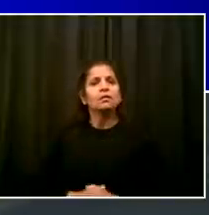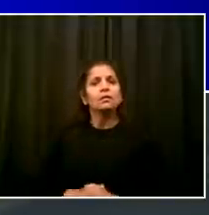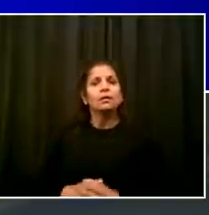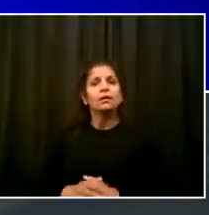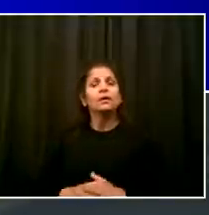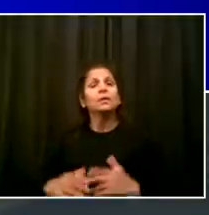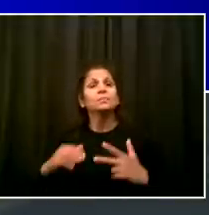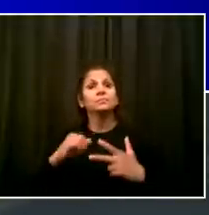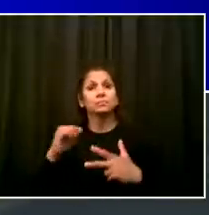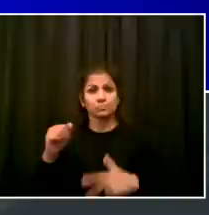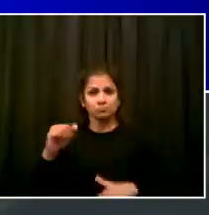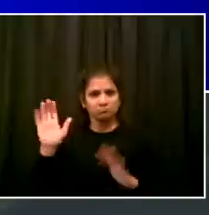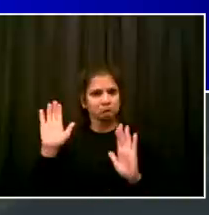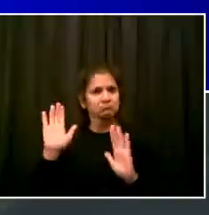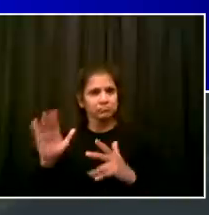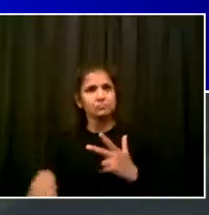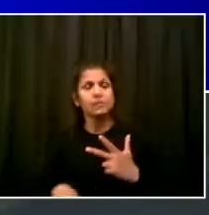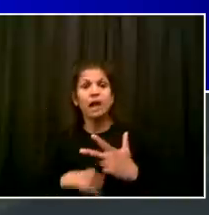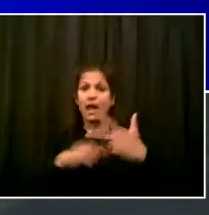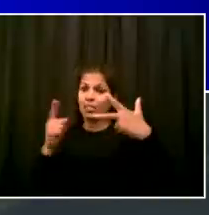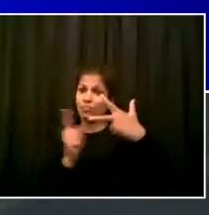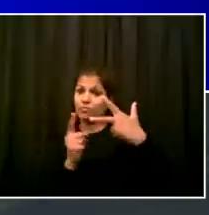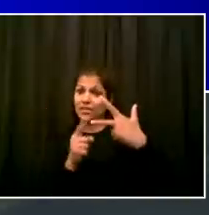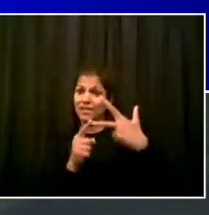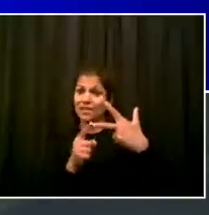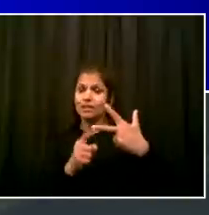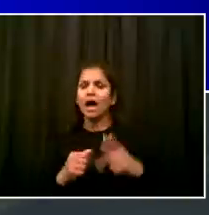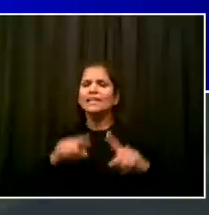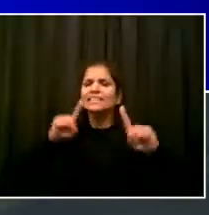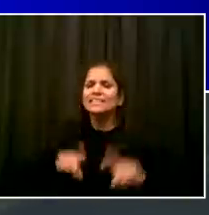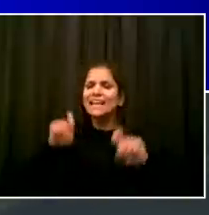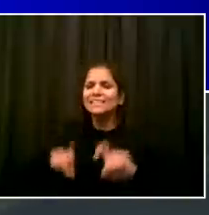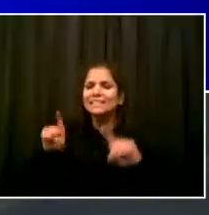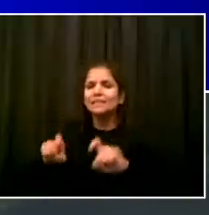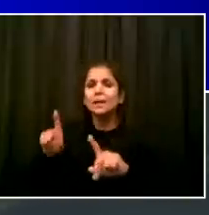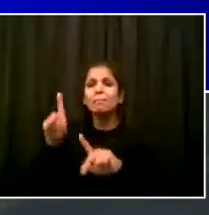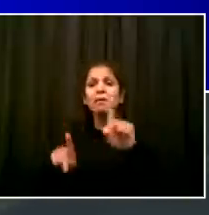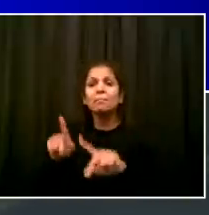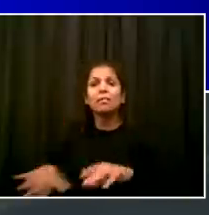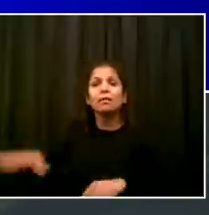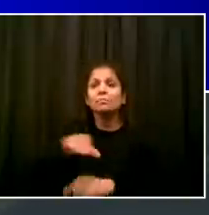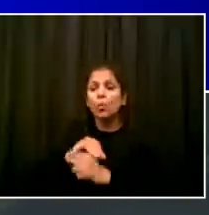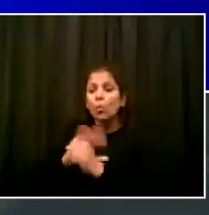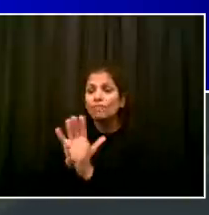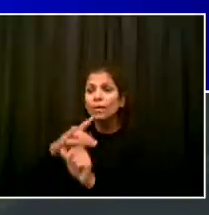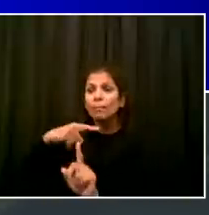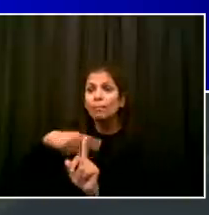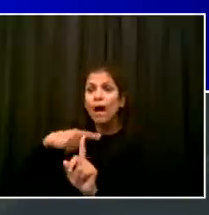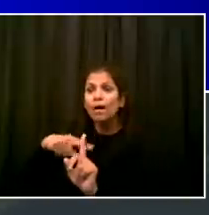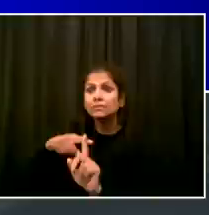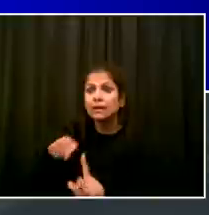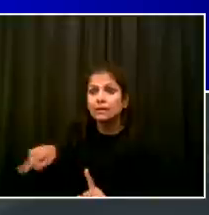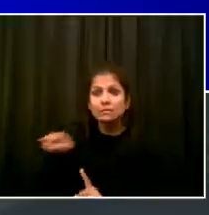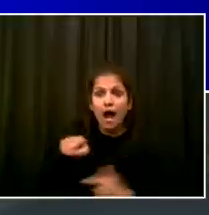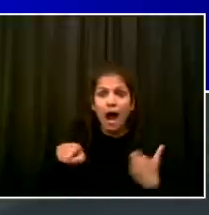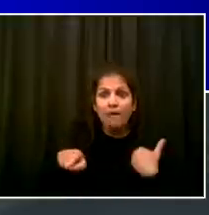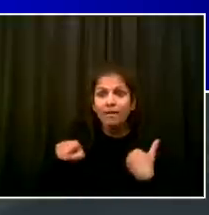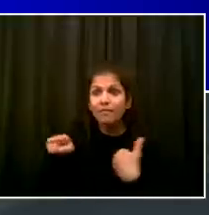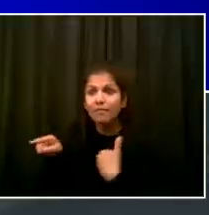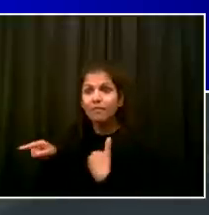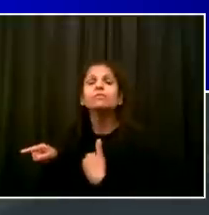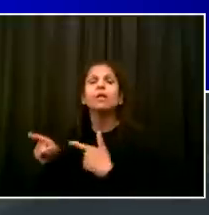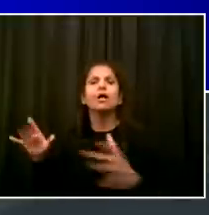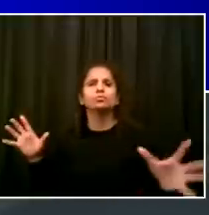three, percentage of people tested citywide who are positive for COVID. The goal is to get under 15% and stay under